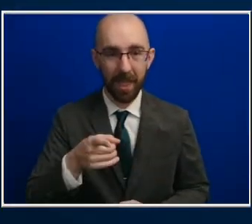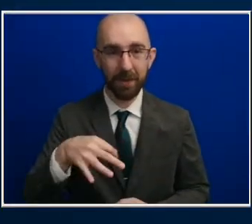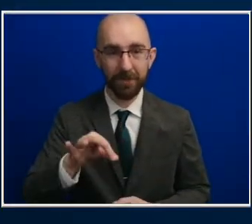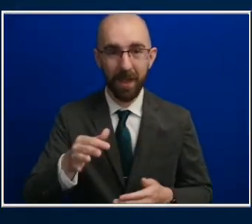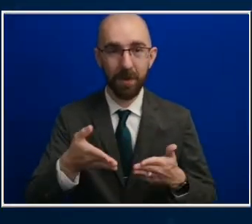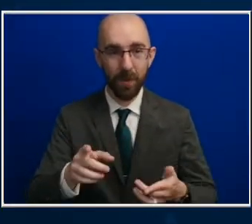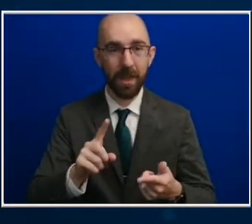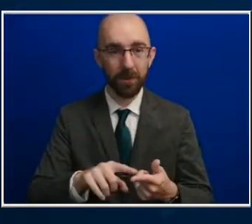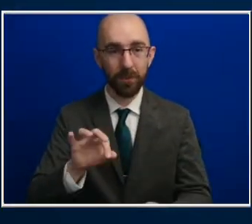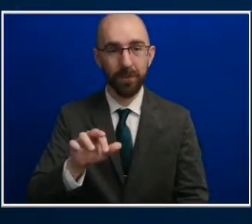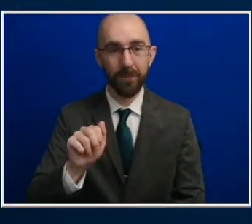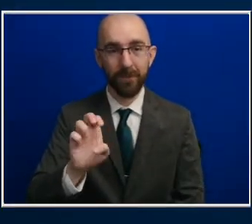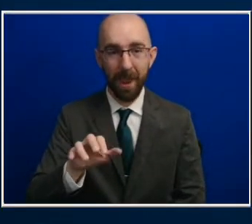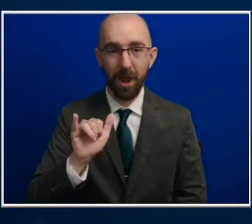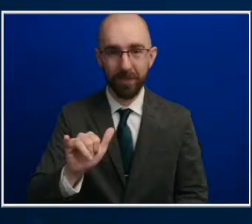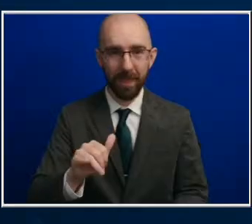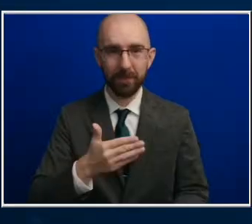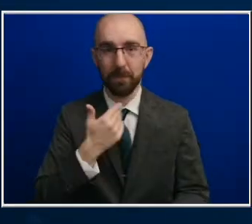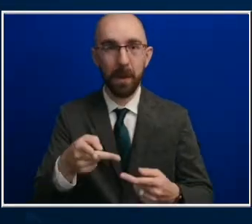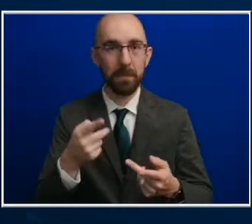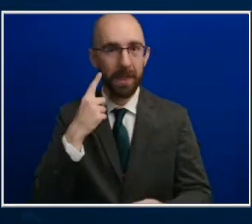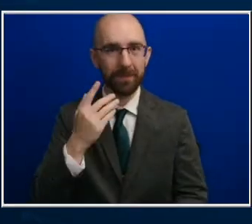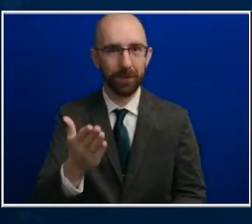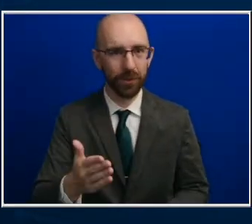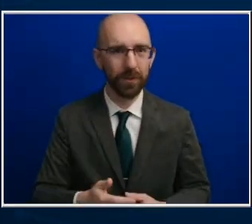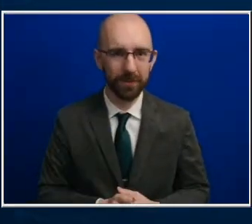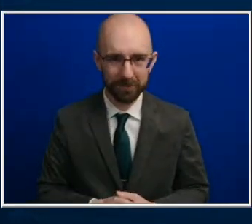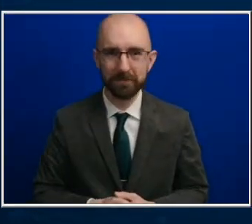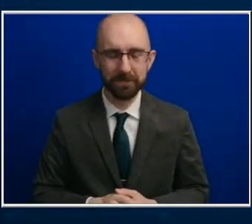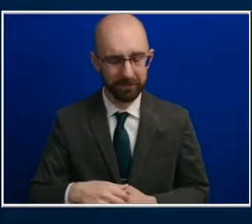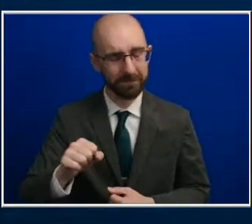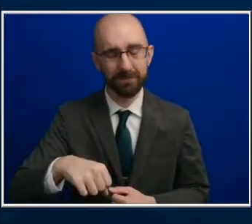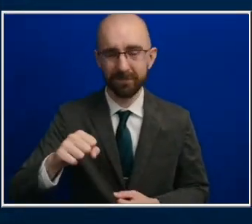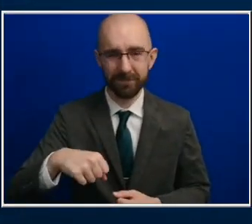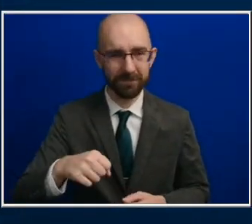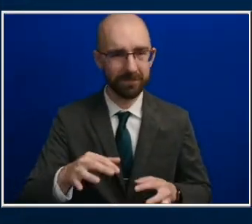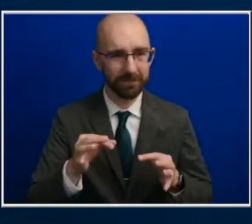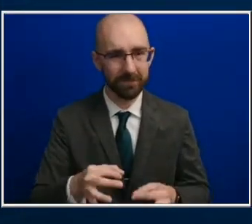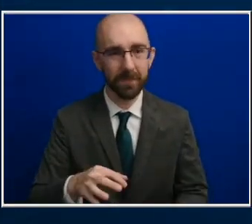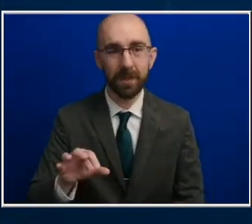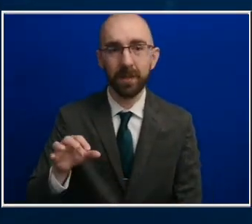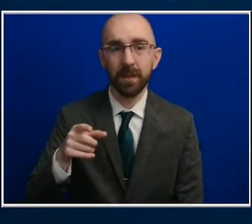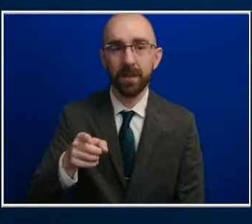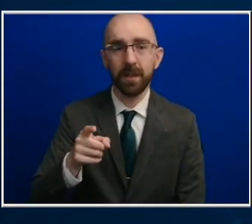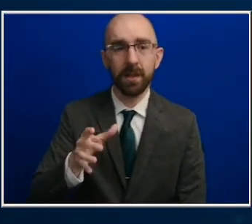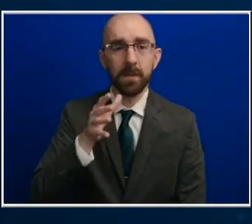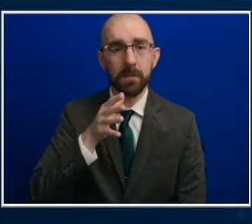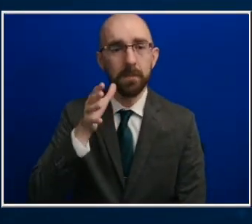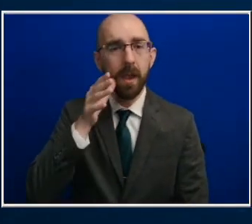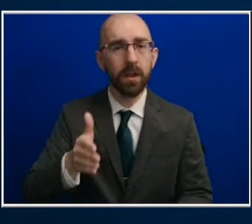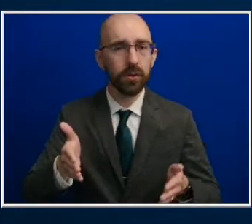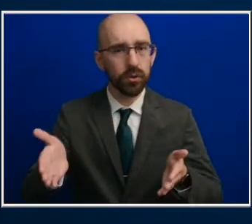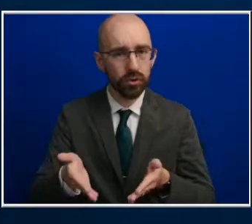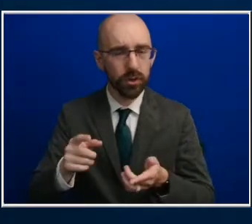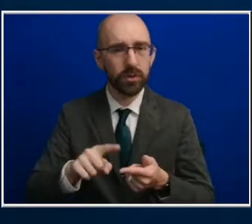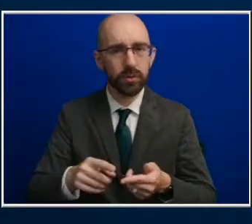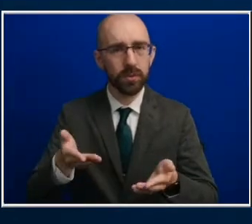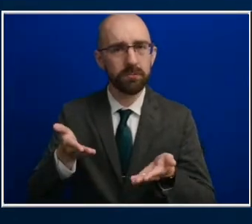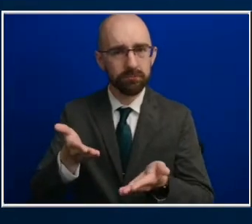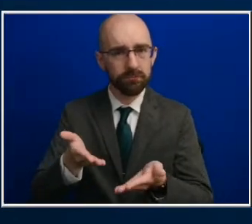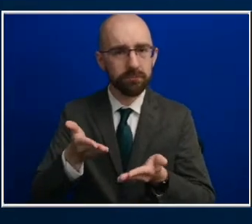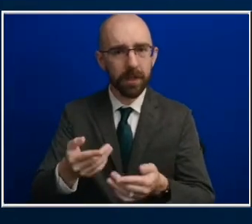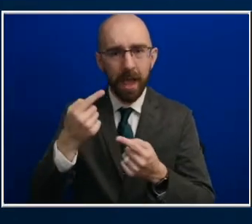little better place for you. Yes. So parents are encouraged to slowly introduce their kids to allergens as a way to